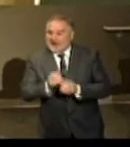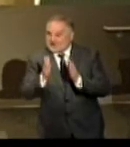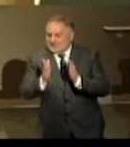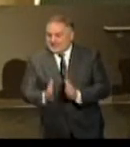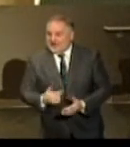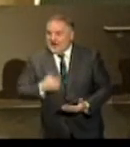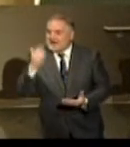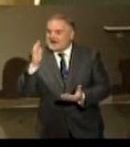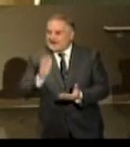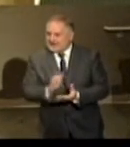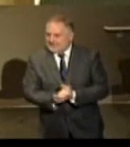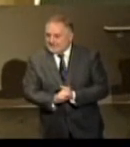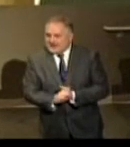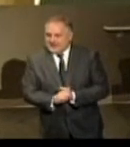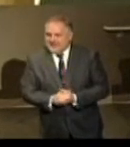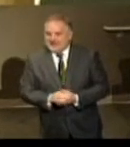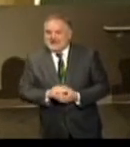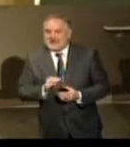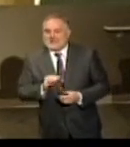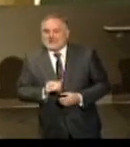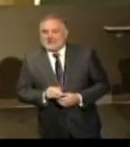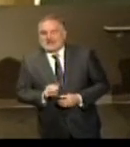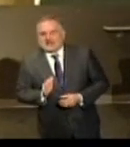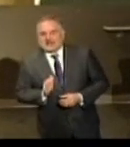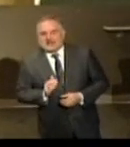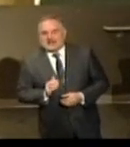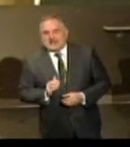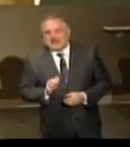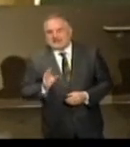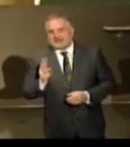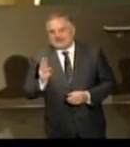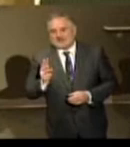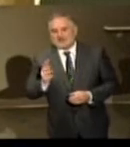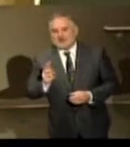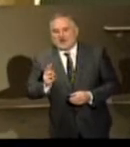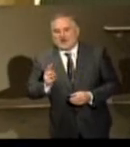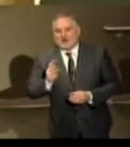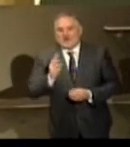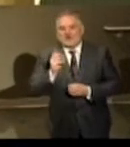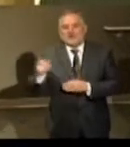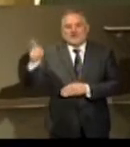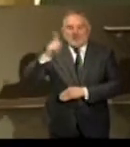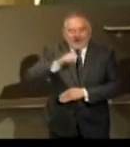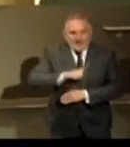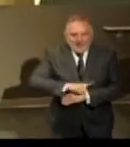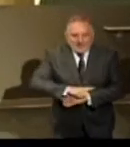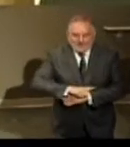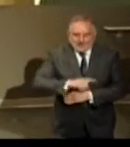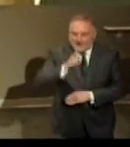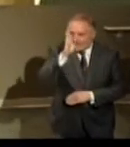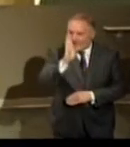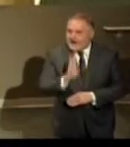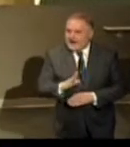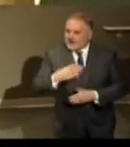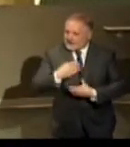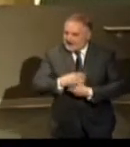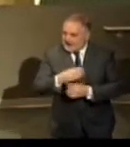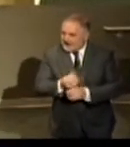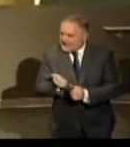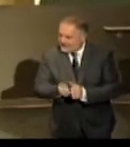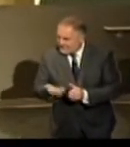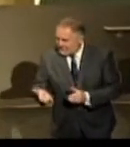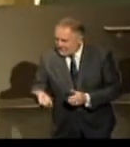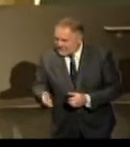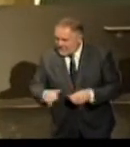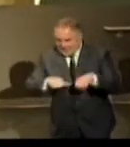creation. I believe in six literal 24-hour periods of time, God created everything, and it appeared as it is, and